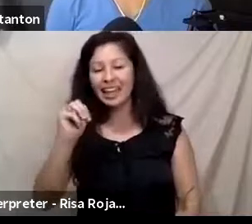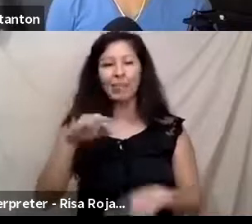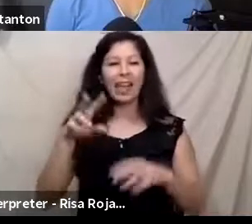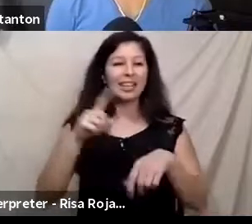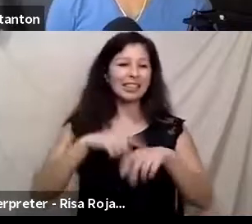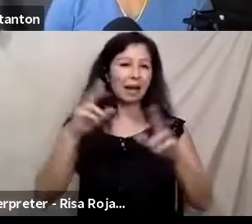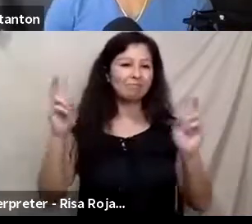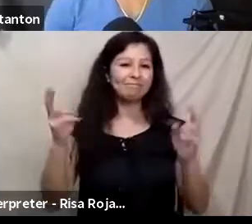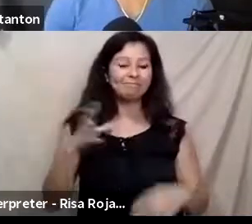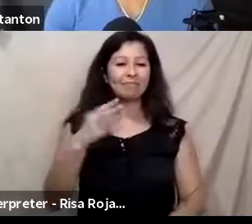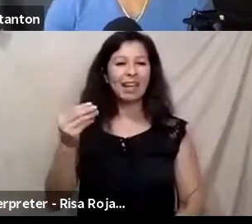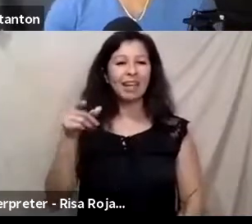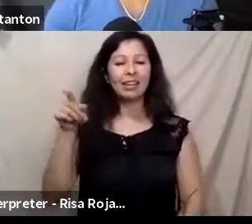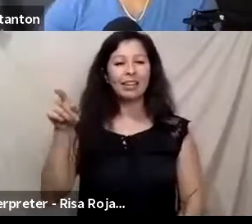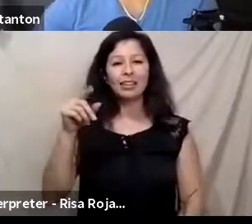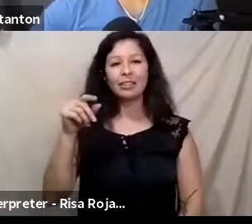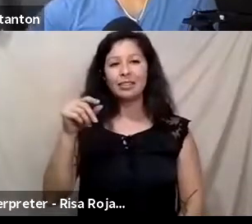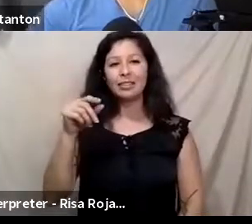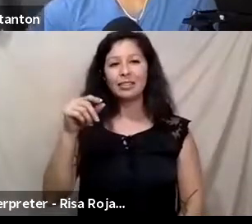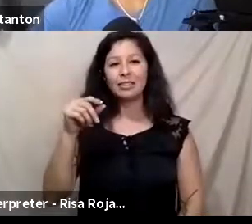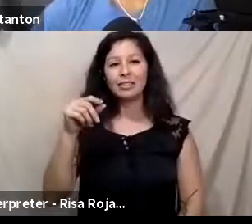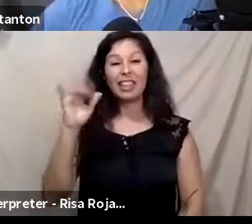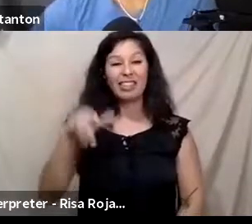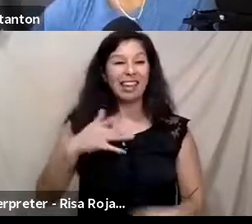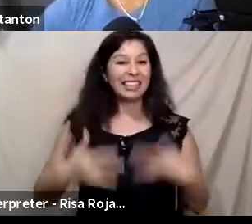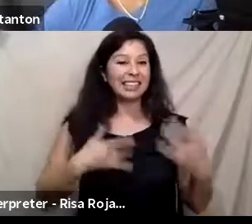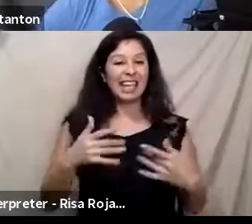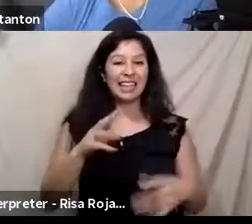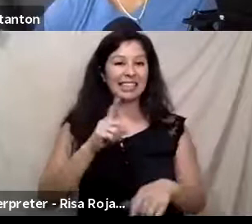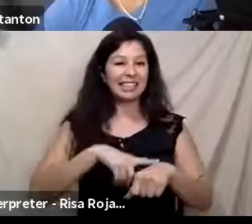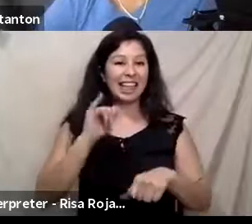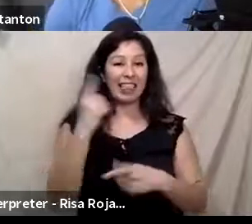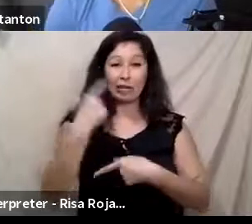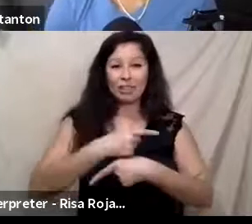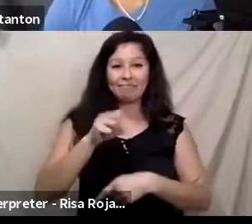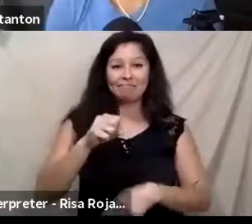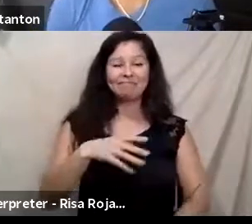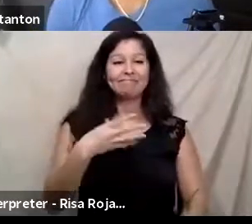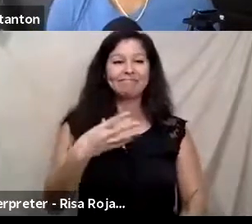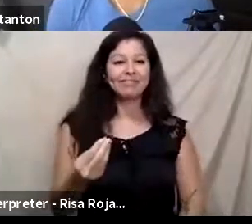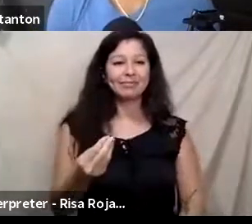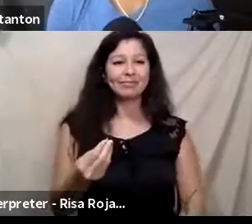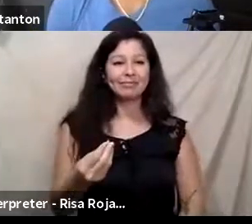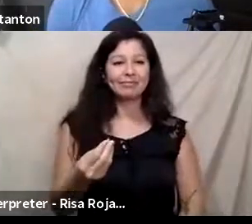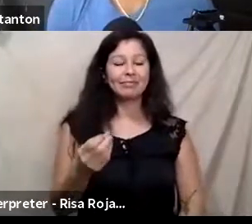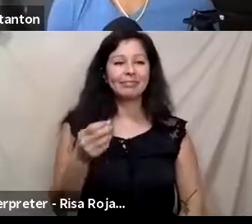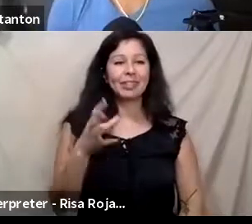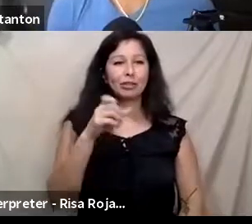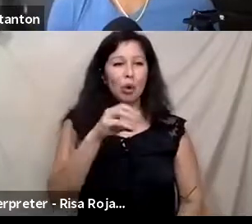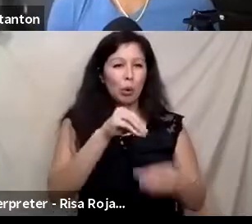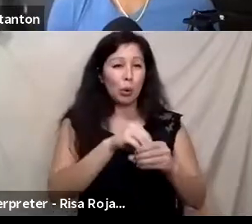was just, you know, it was an exciting time, just like today is. And so